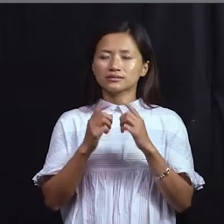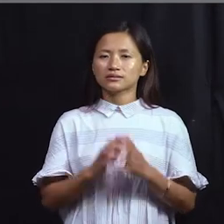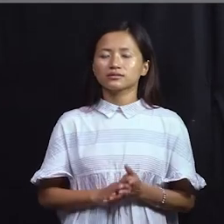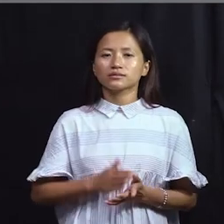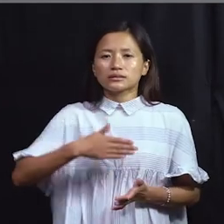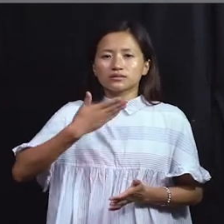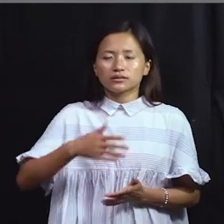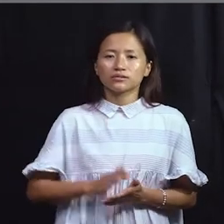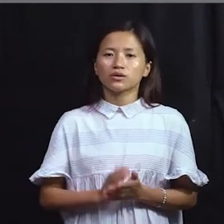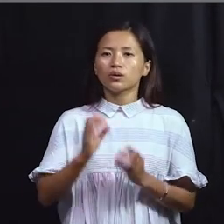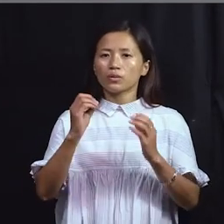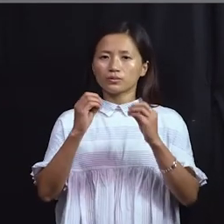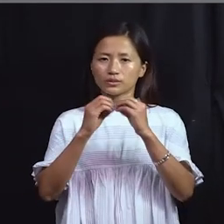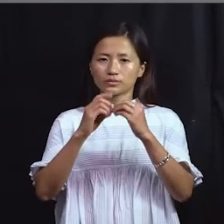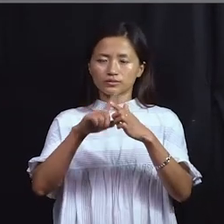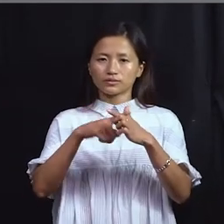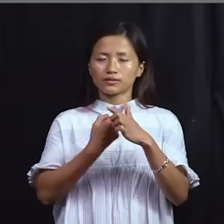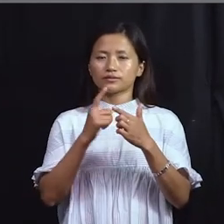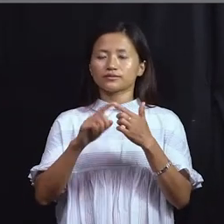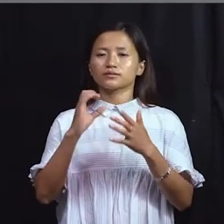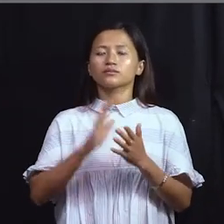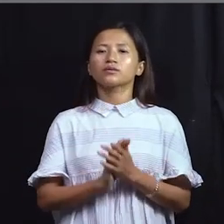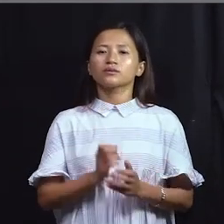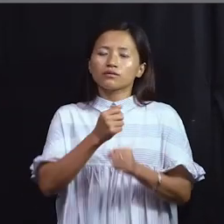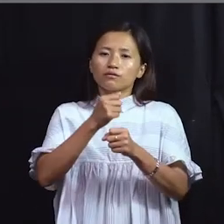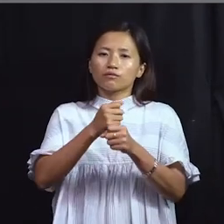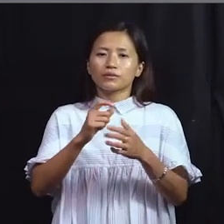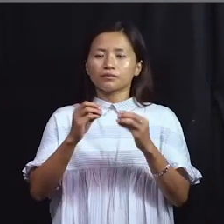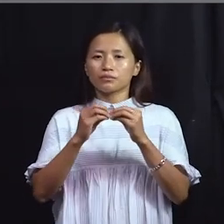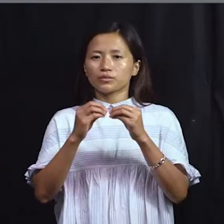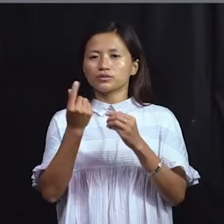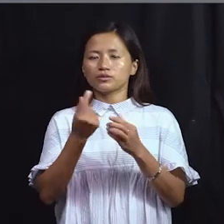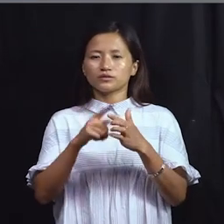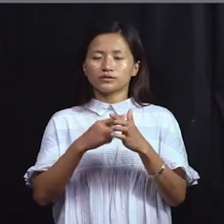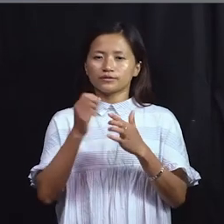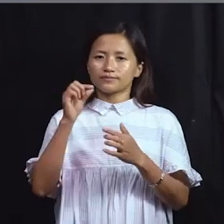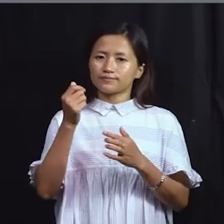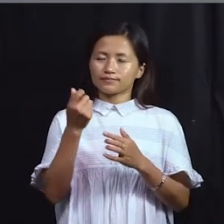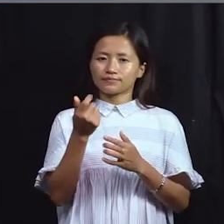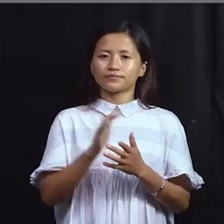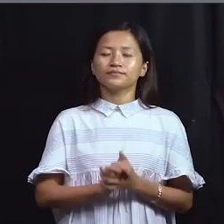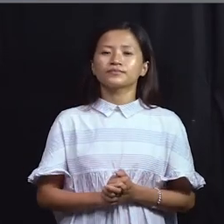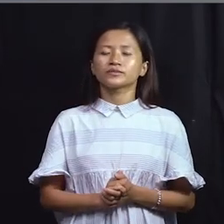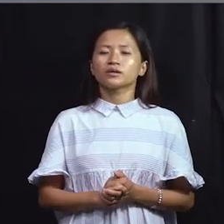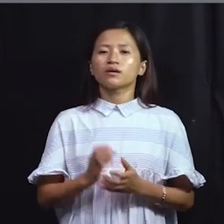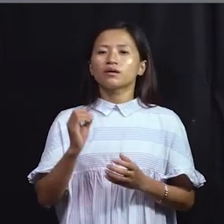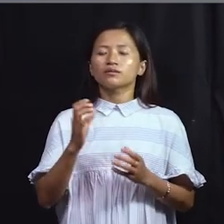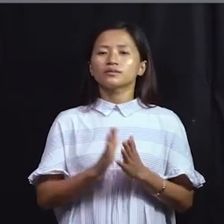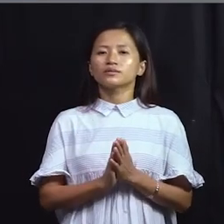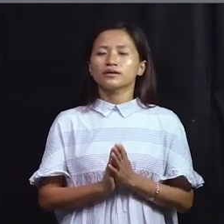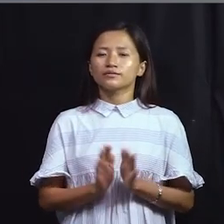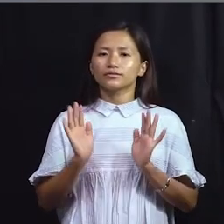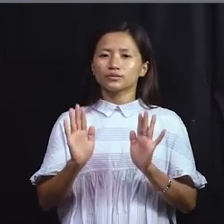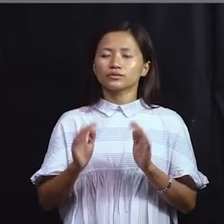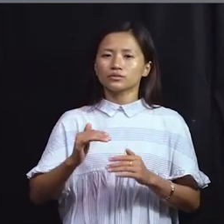the objectives of government budget. When you go to higher classes, the objectives of government budget, you